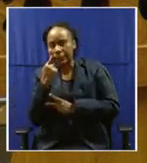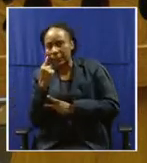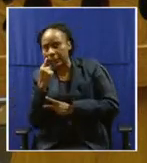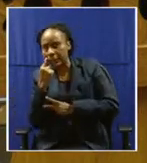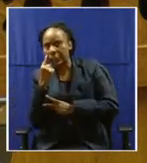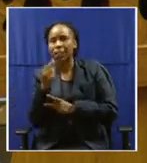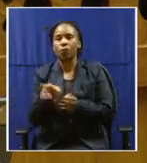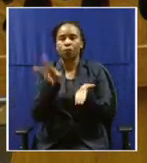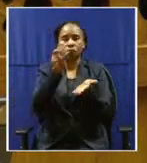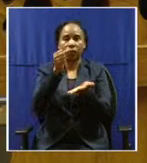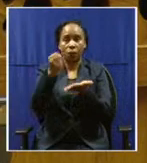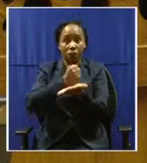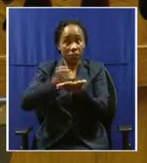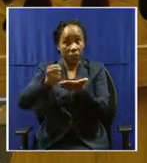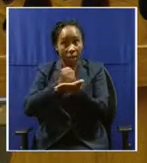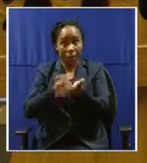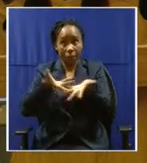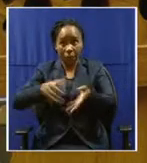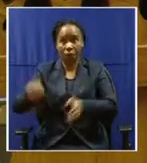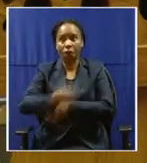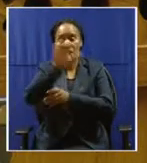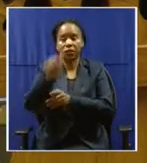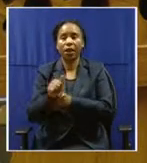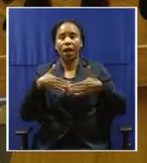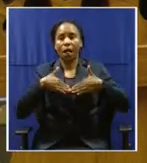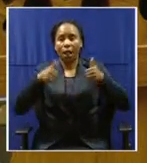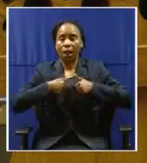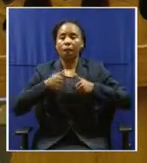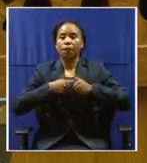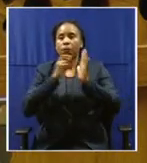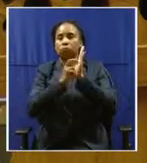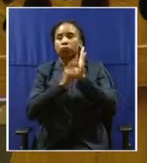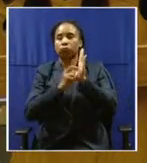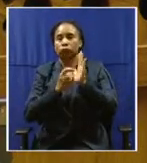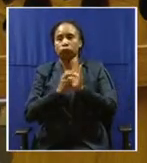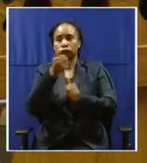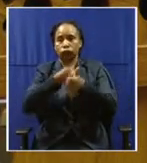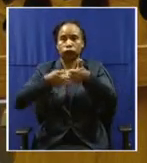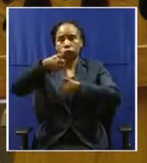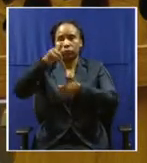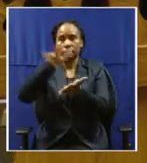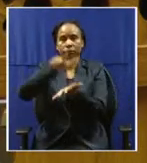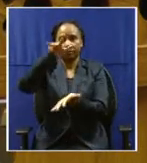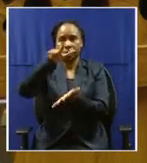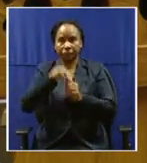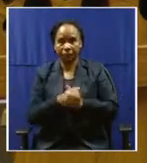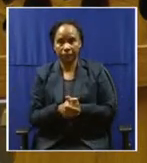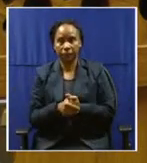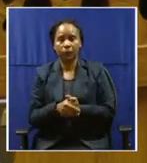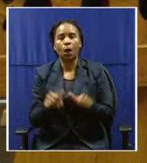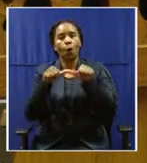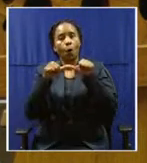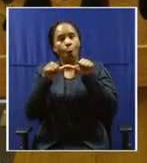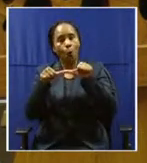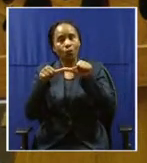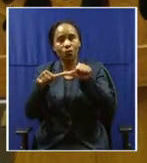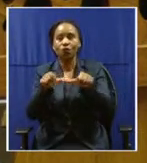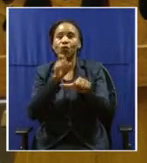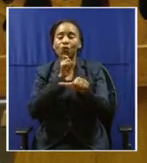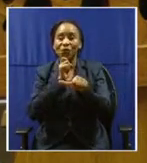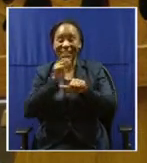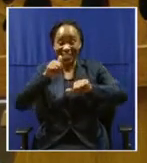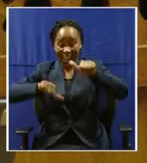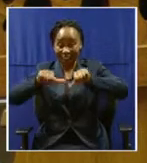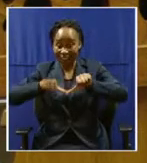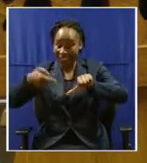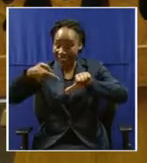by the South African Health Products Regulatory Authority. We will continue to use the science-driven